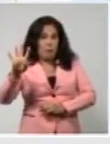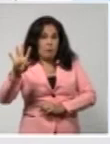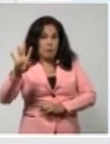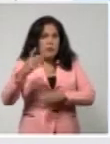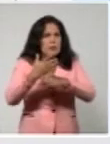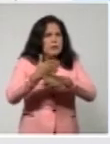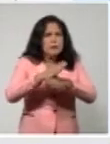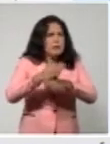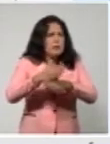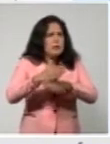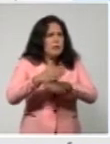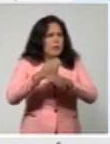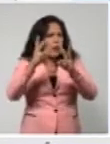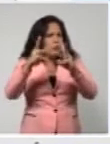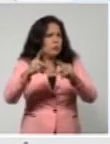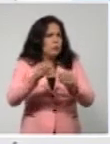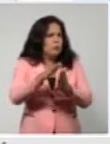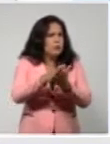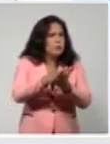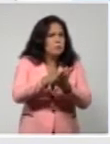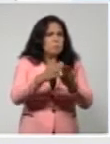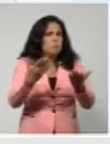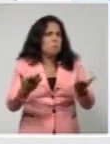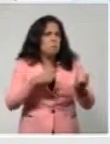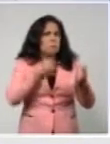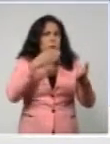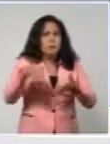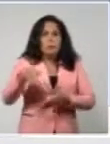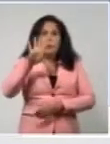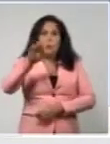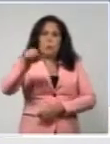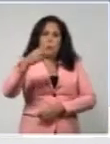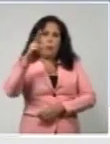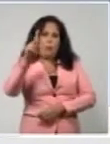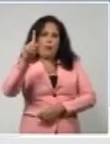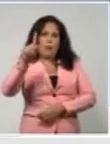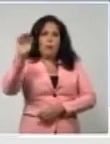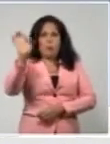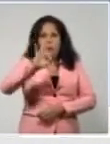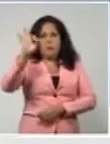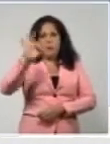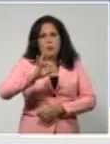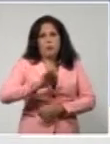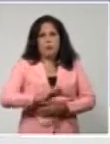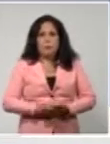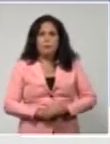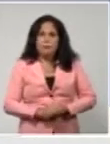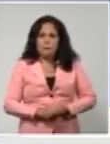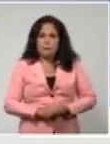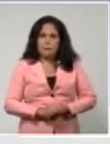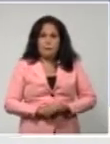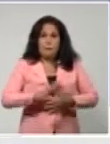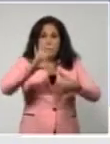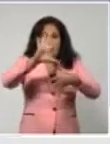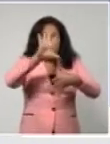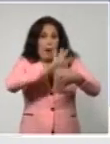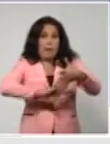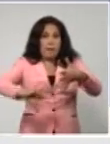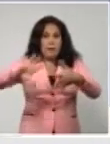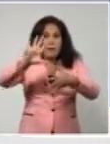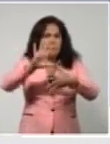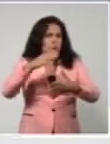601,934, for a mortality rate of 4.21%. In the region of